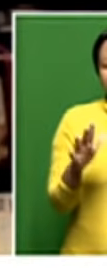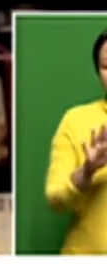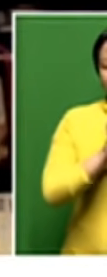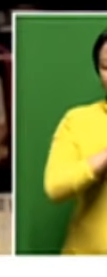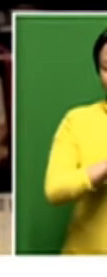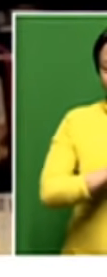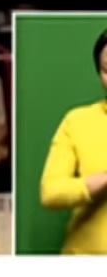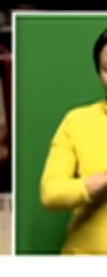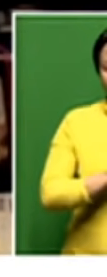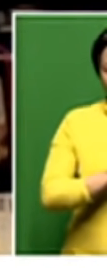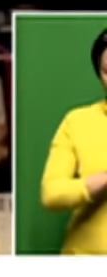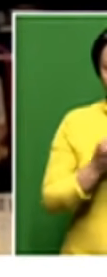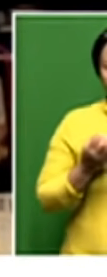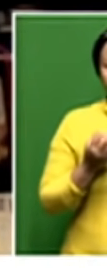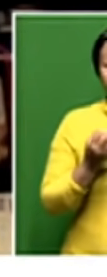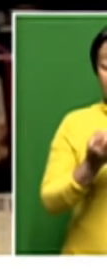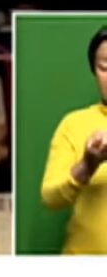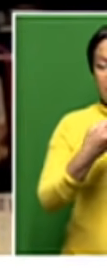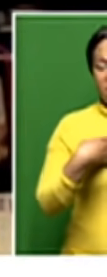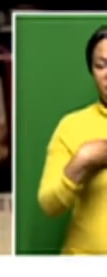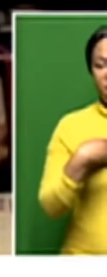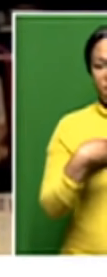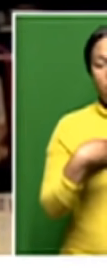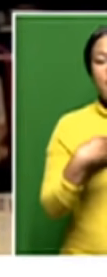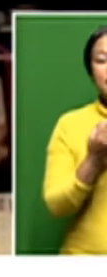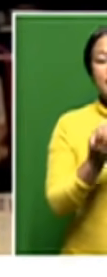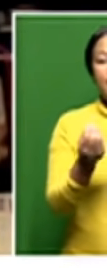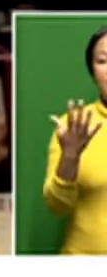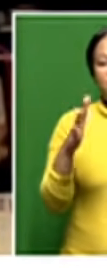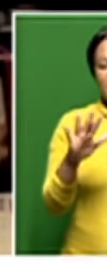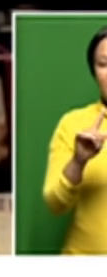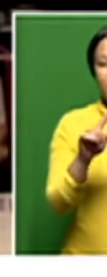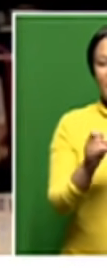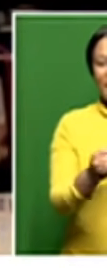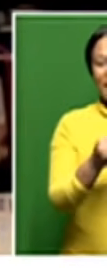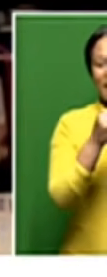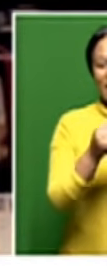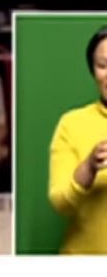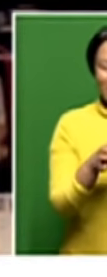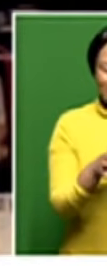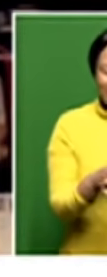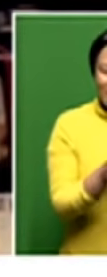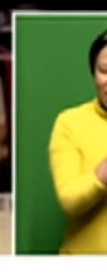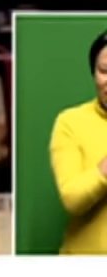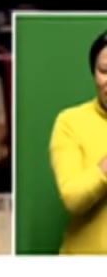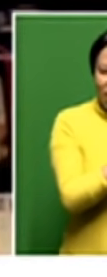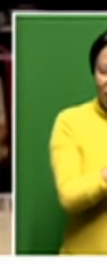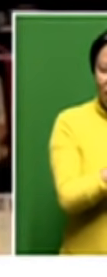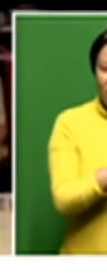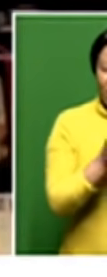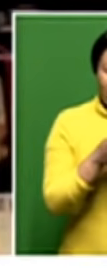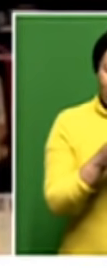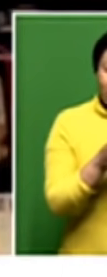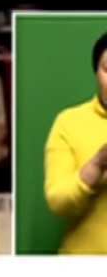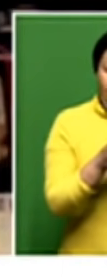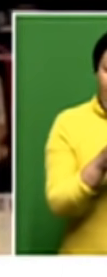identified that we had been provided with and supplied with defective cans that had a defect on the seam, and